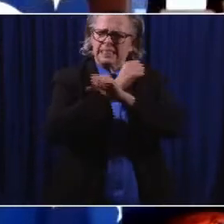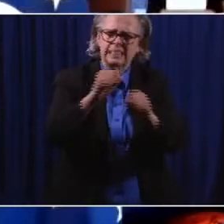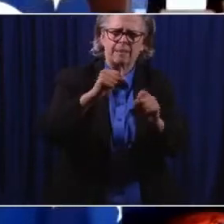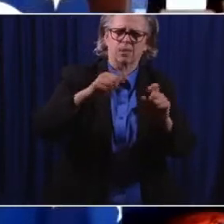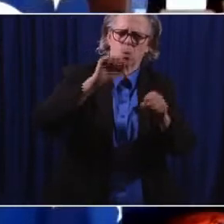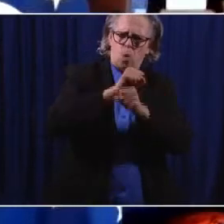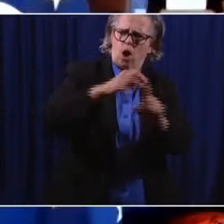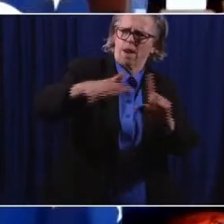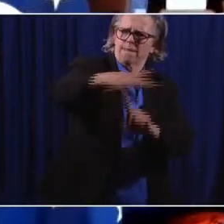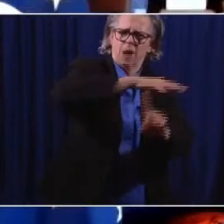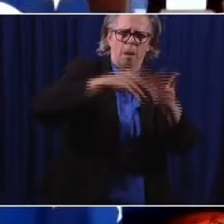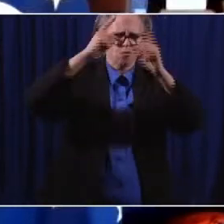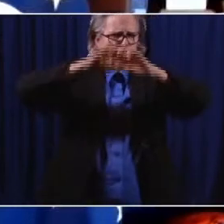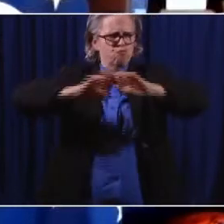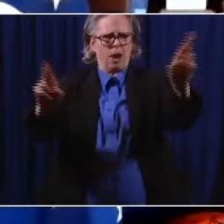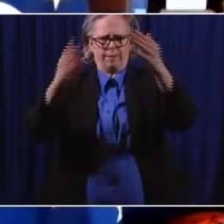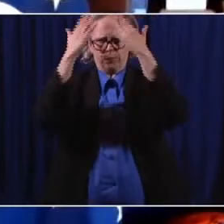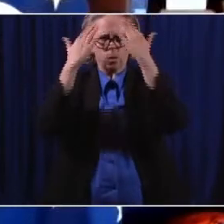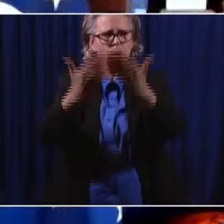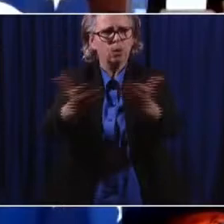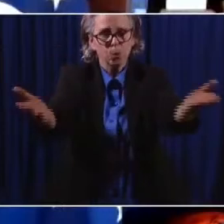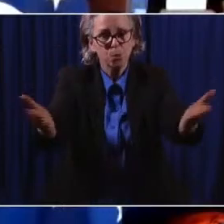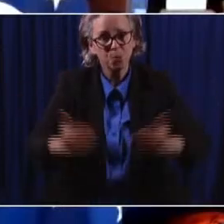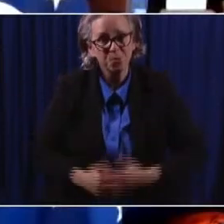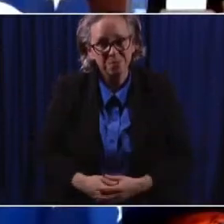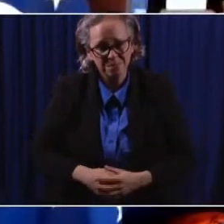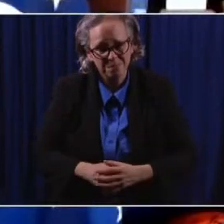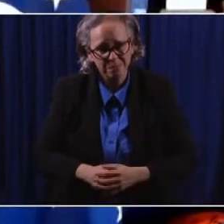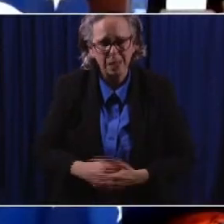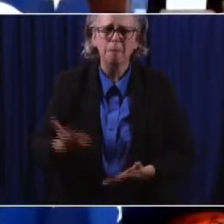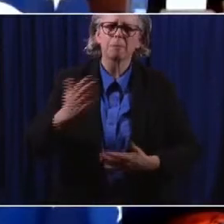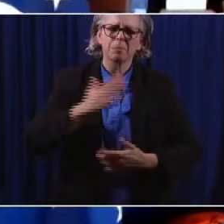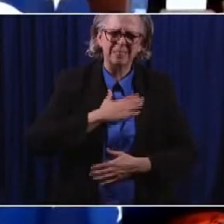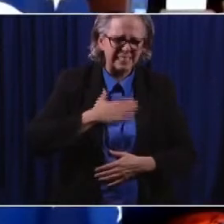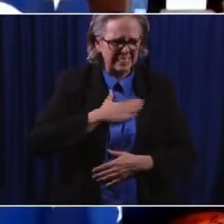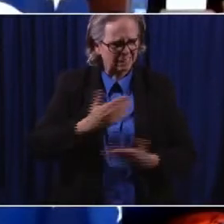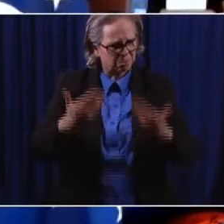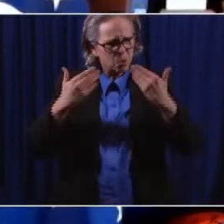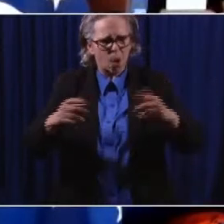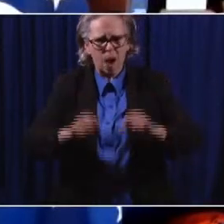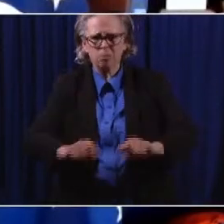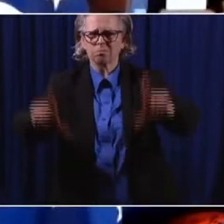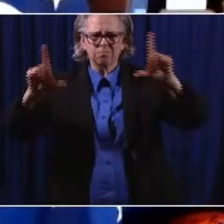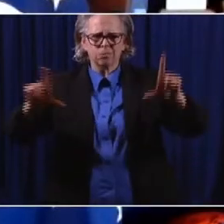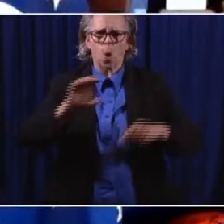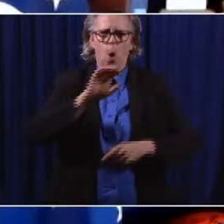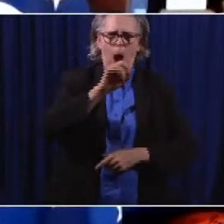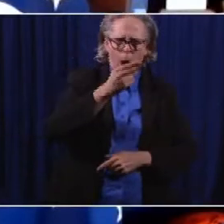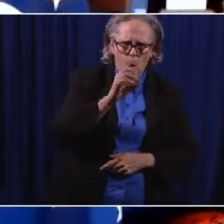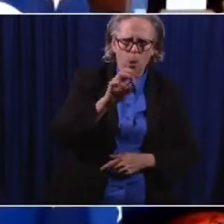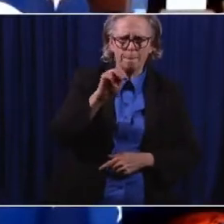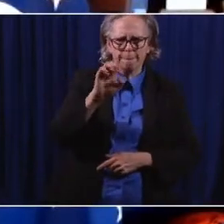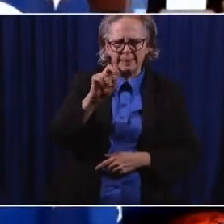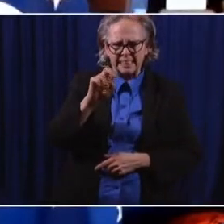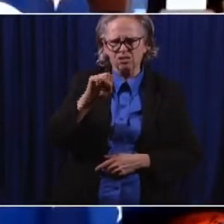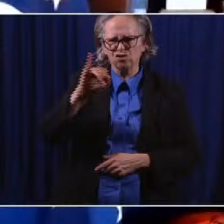go to work. So use Ohio Means Jobs as a resource for you to help you get your